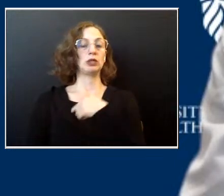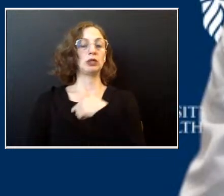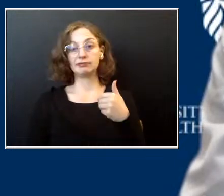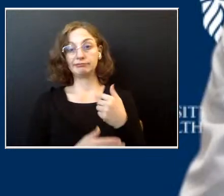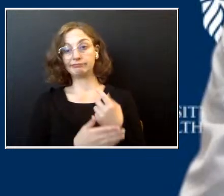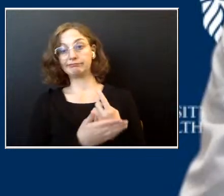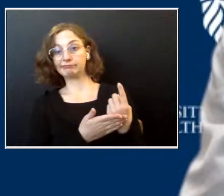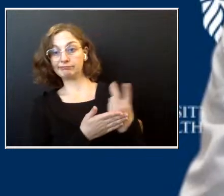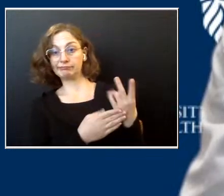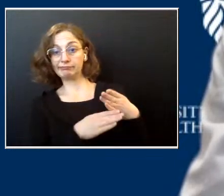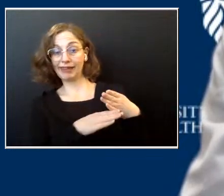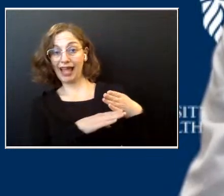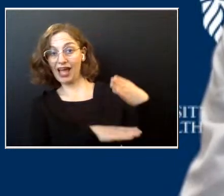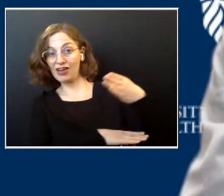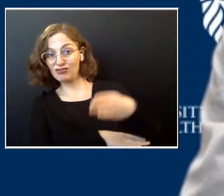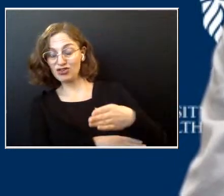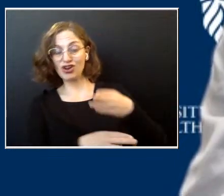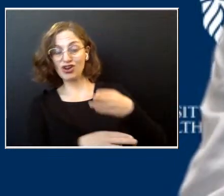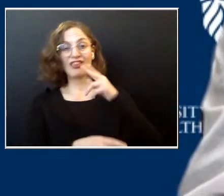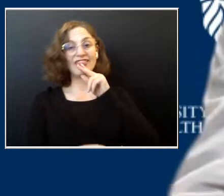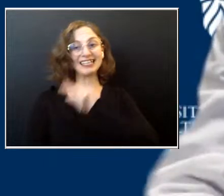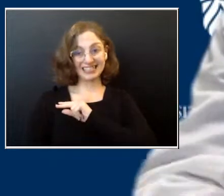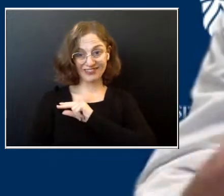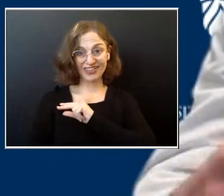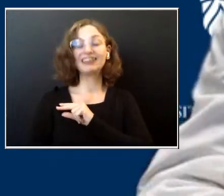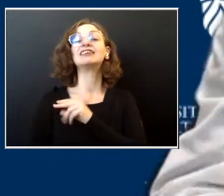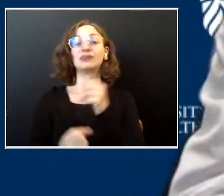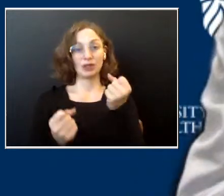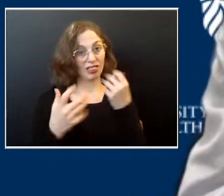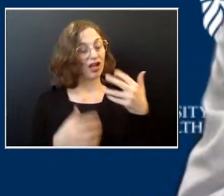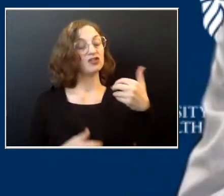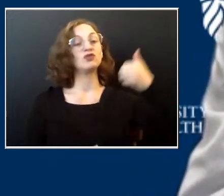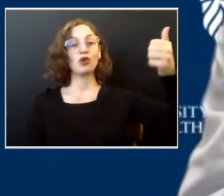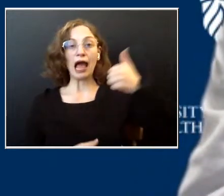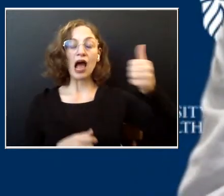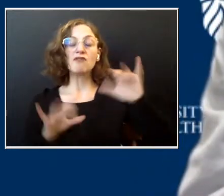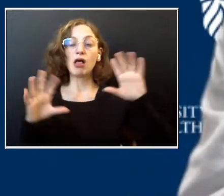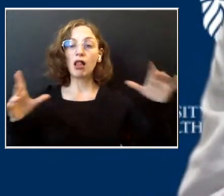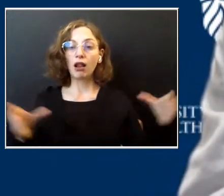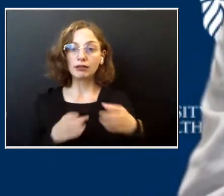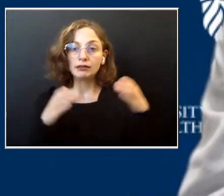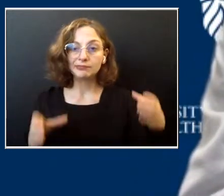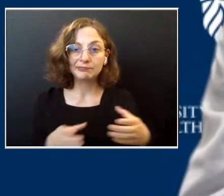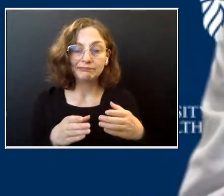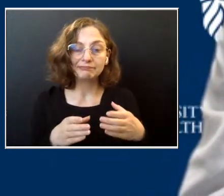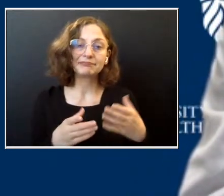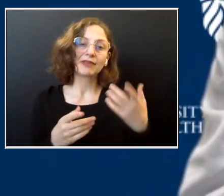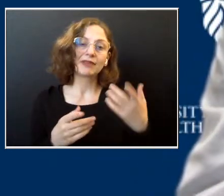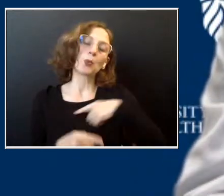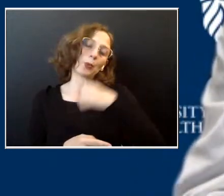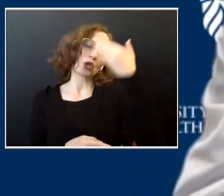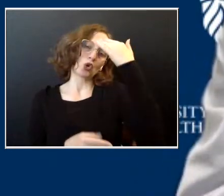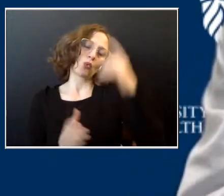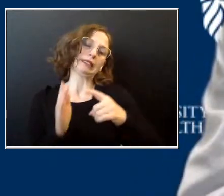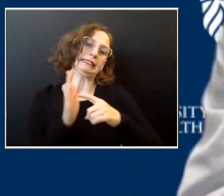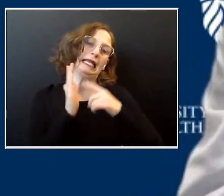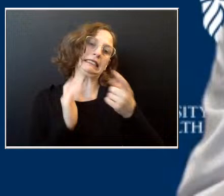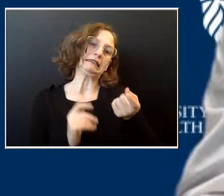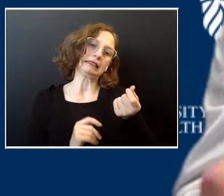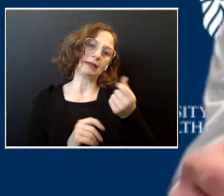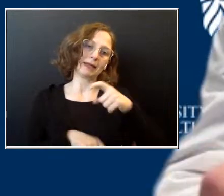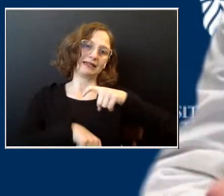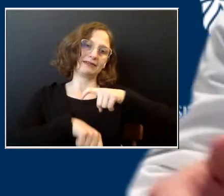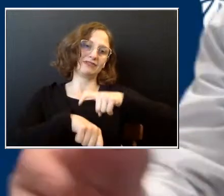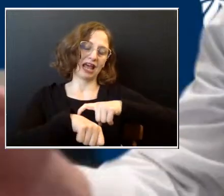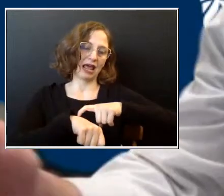of travel, there was a lot of getting together. Mm-hmm. And we know it takes a little bit of time for that virus to infect one person,